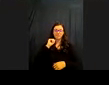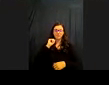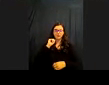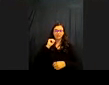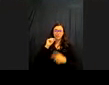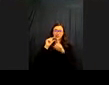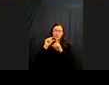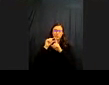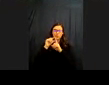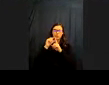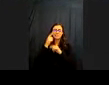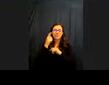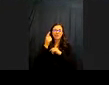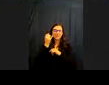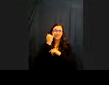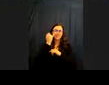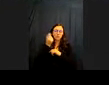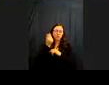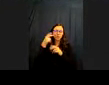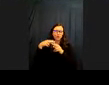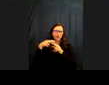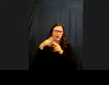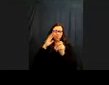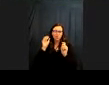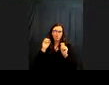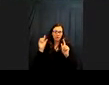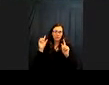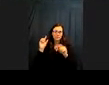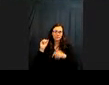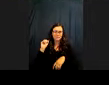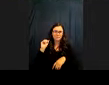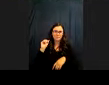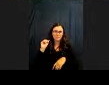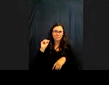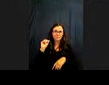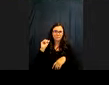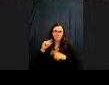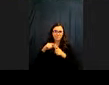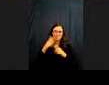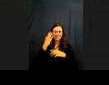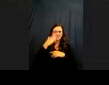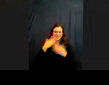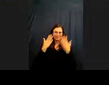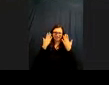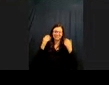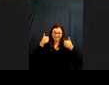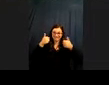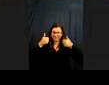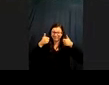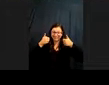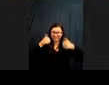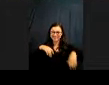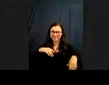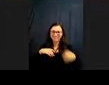If you get rid of your name, it will put it right up there. If when you put them in front of your face, we can see them. I'm